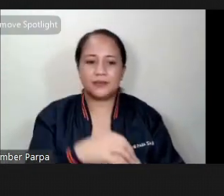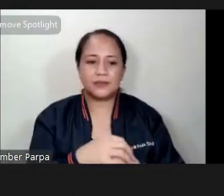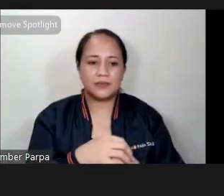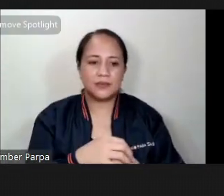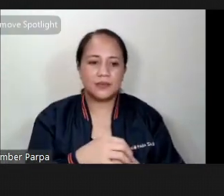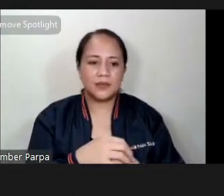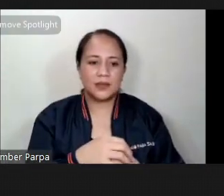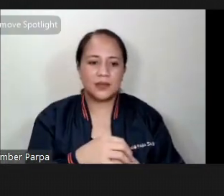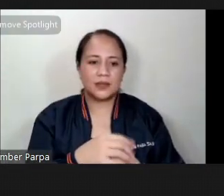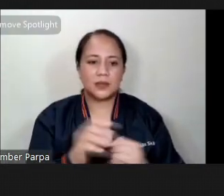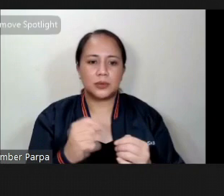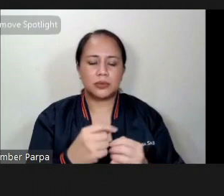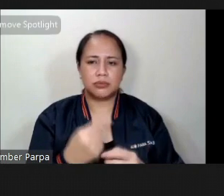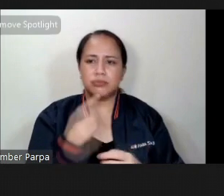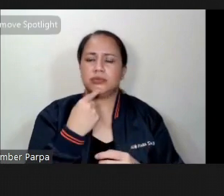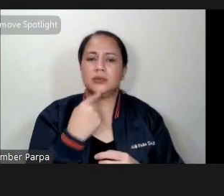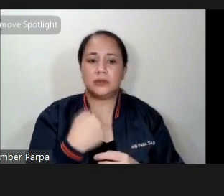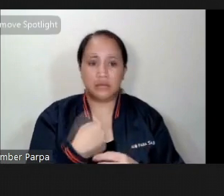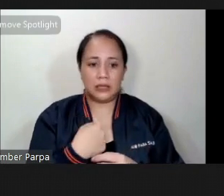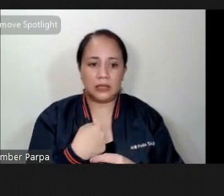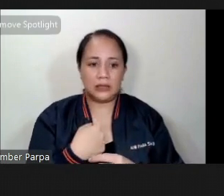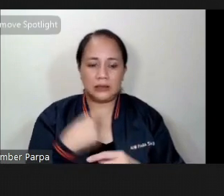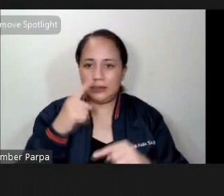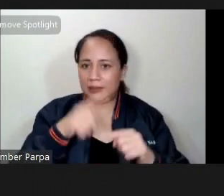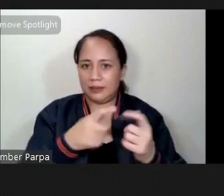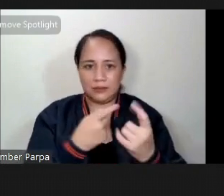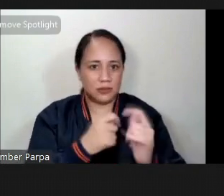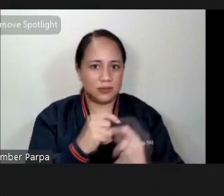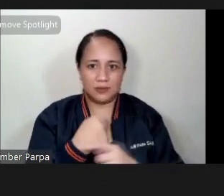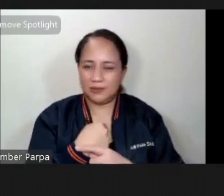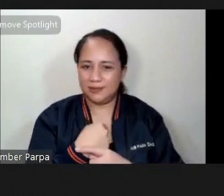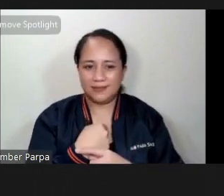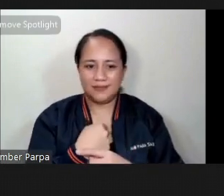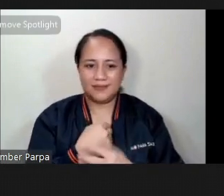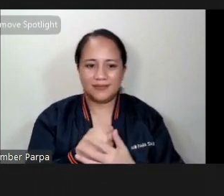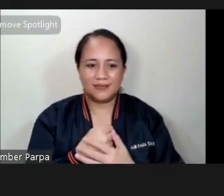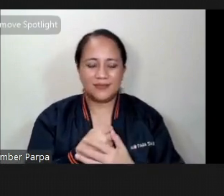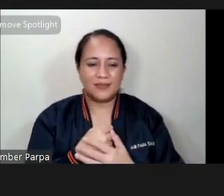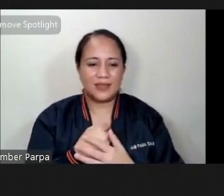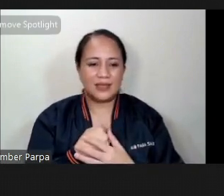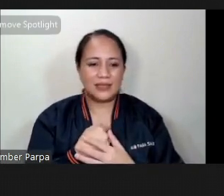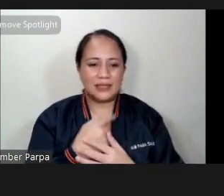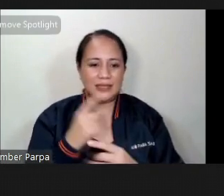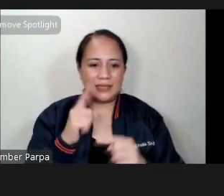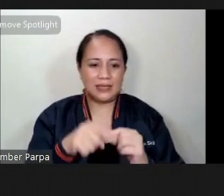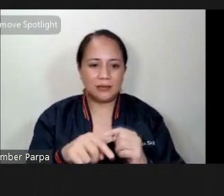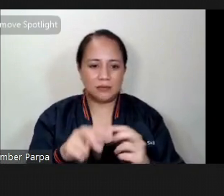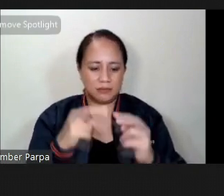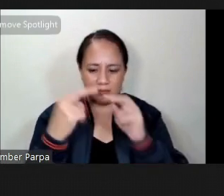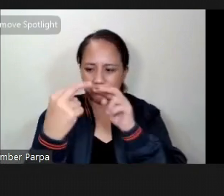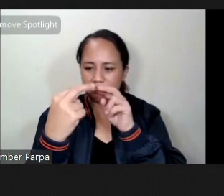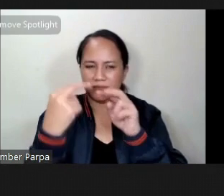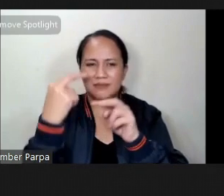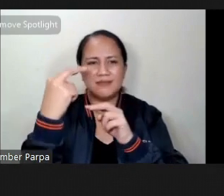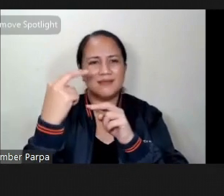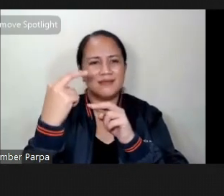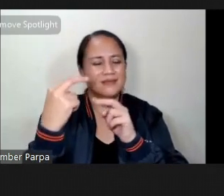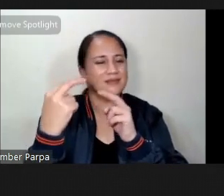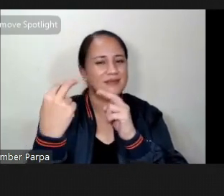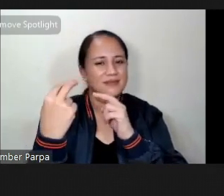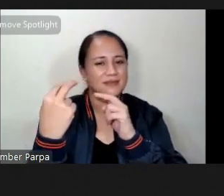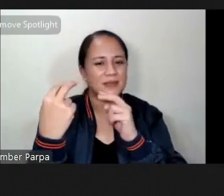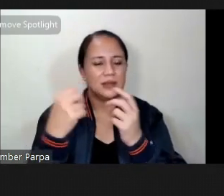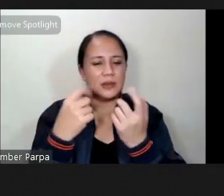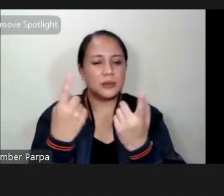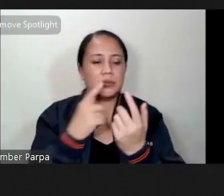so disappointed in me that they couldn't trust me anymore. That they couldn't even look me in the eyes. They were